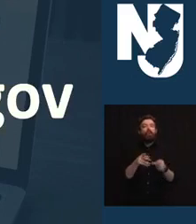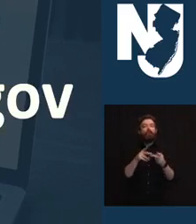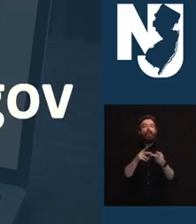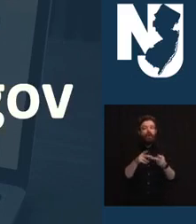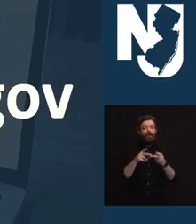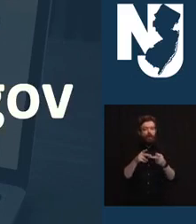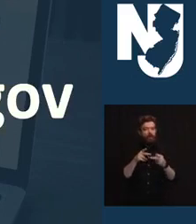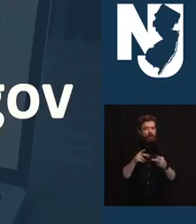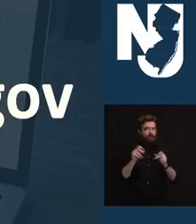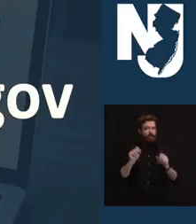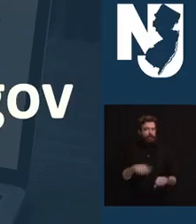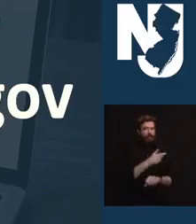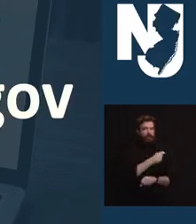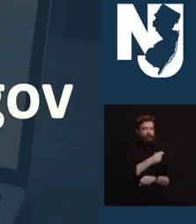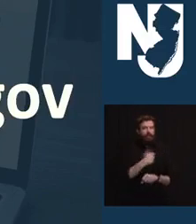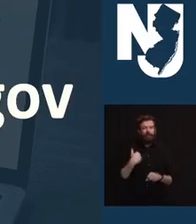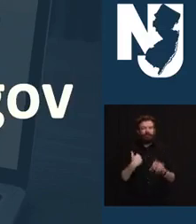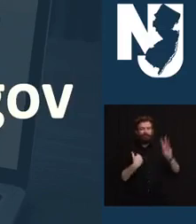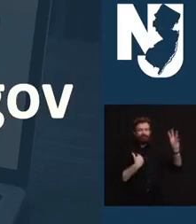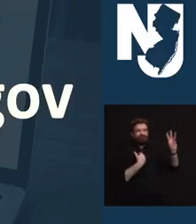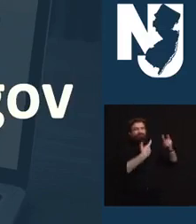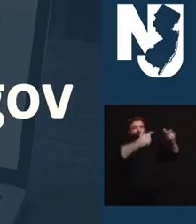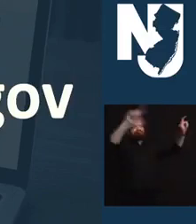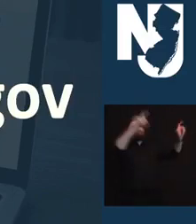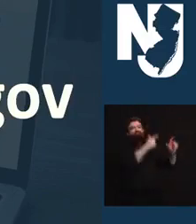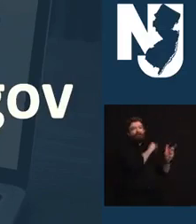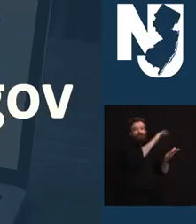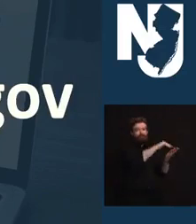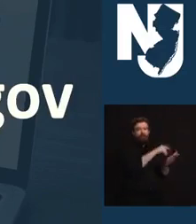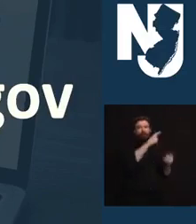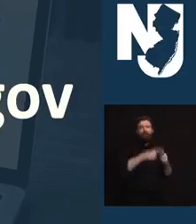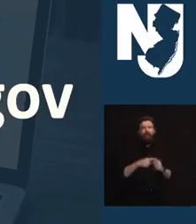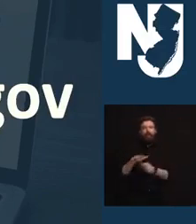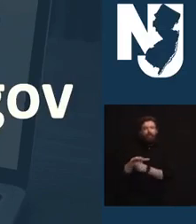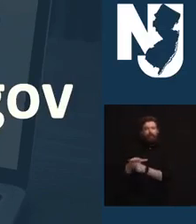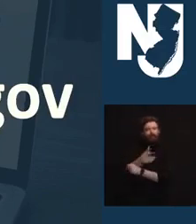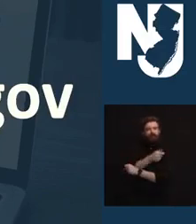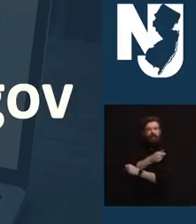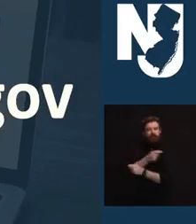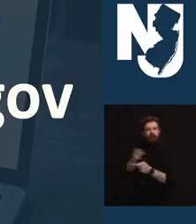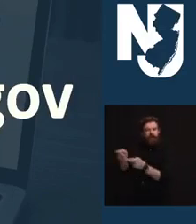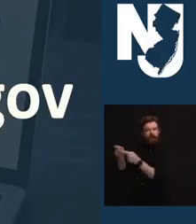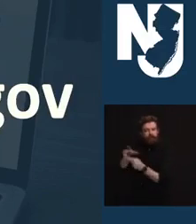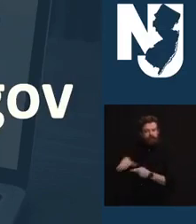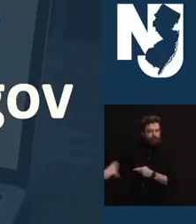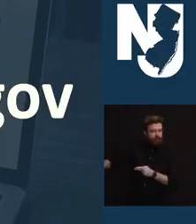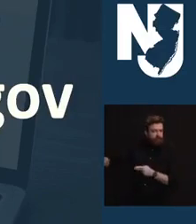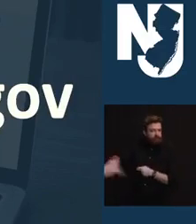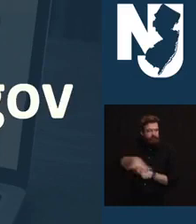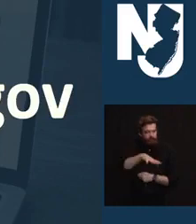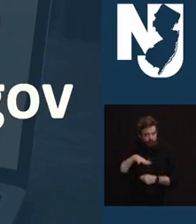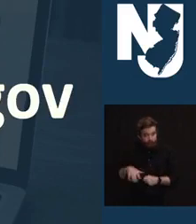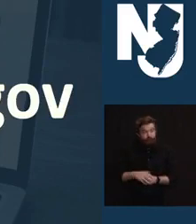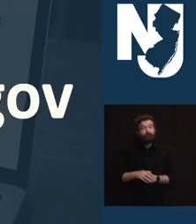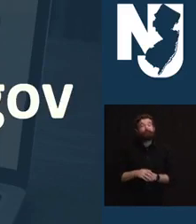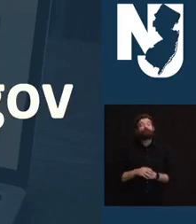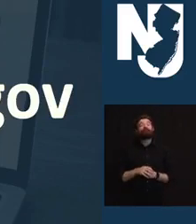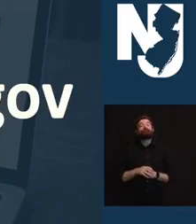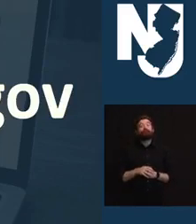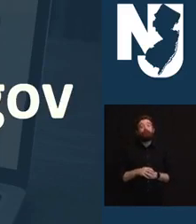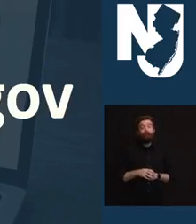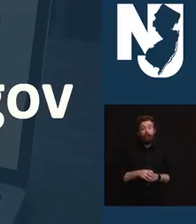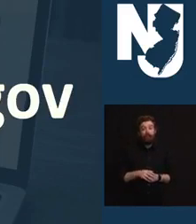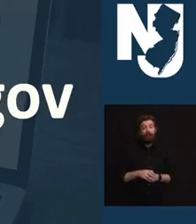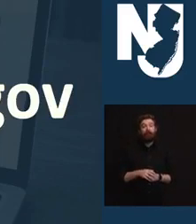being, distribution sites. We got about 160 something of those already up and running. We have residents ready to roll up